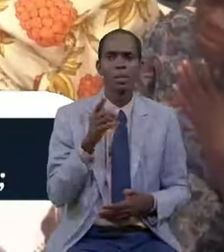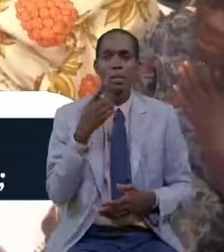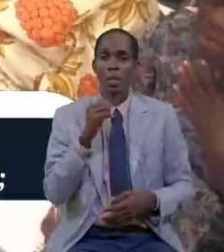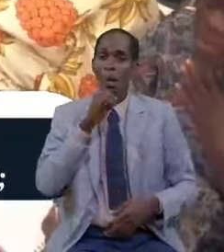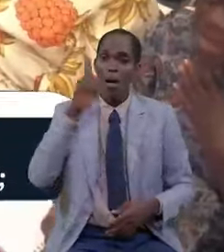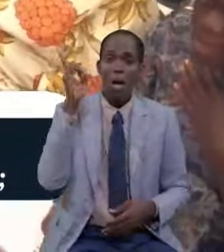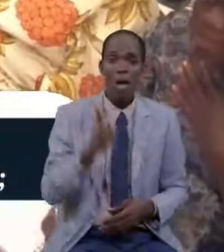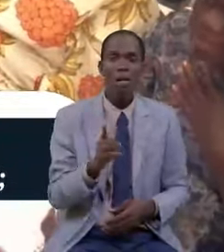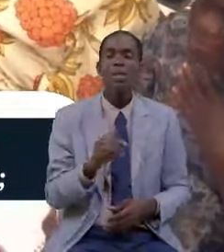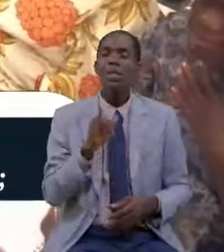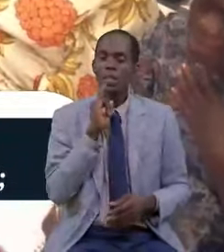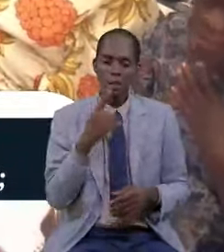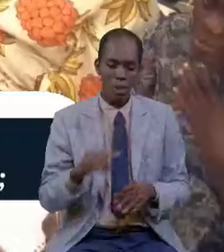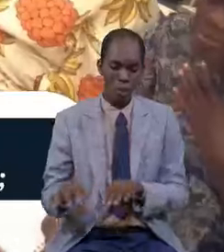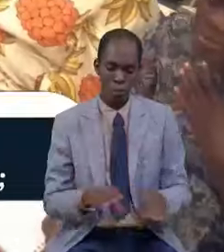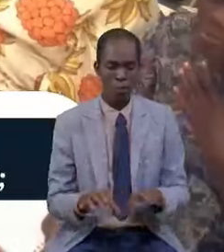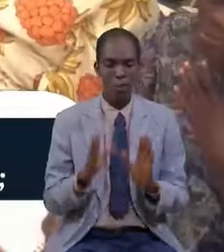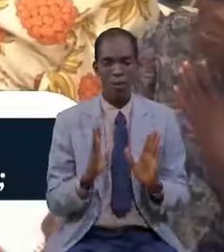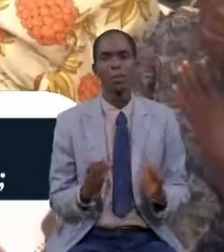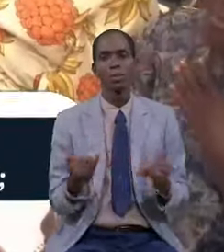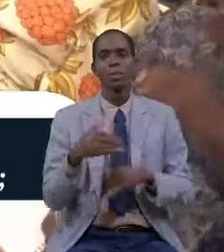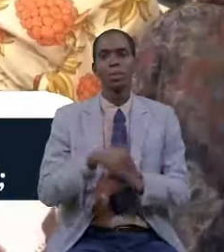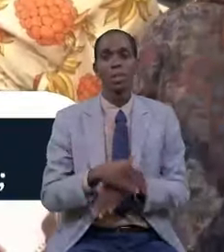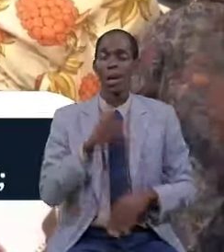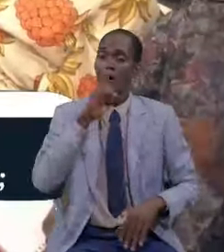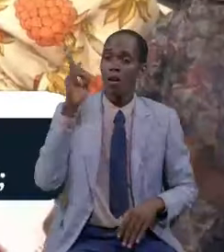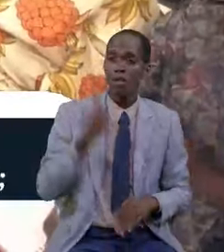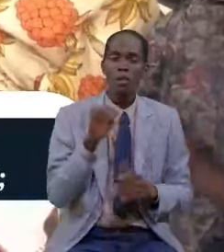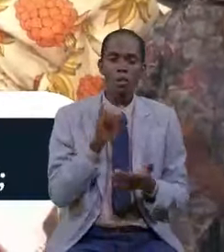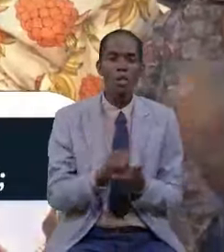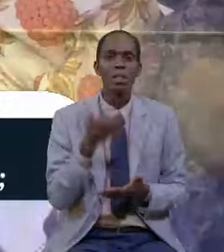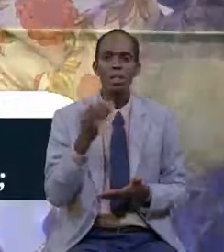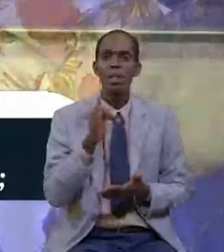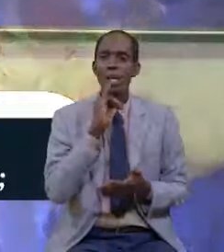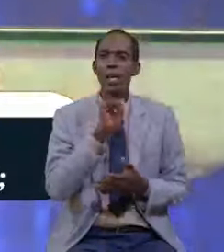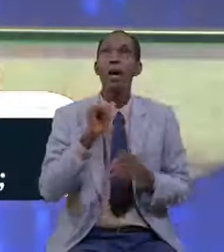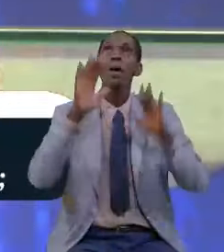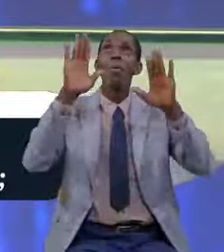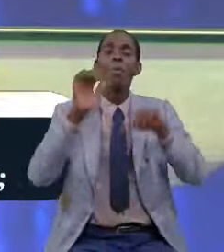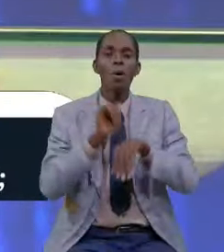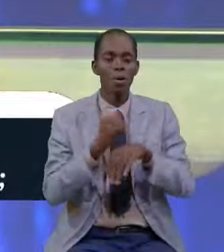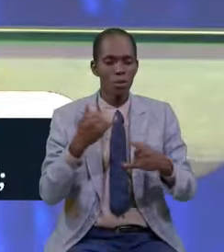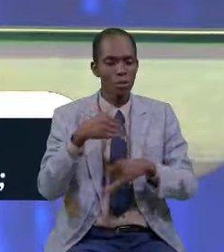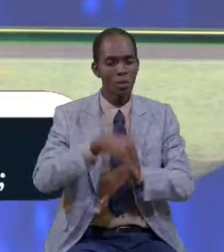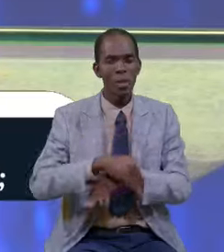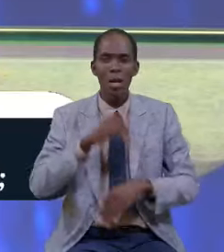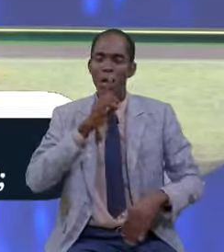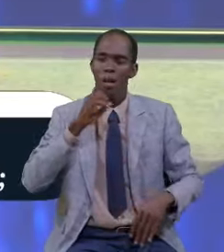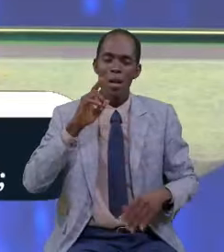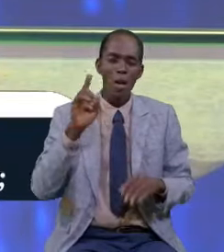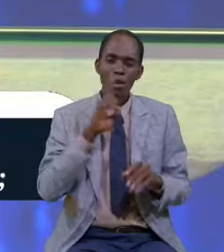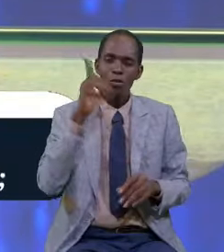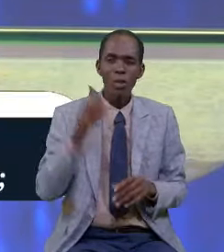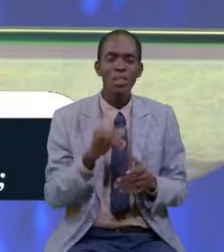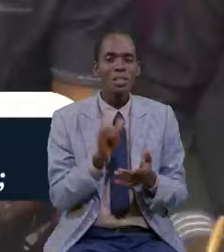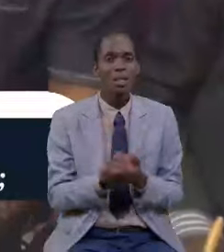performance tonight. Assurance, there's a miracle tonight. Assurance that the abundance is coming upon your life